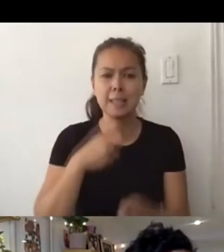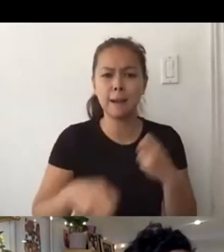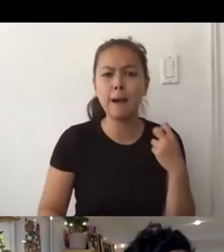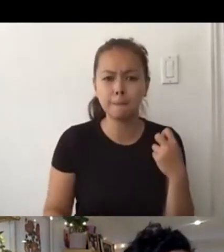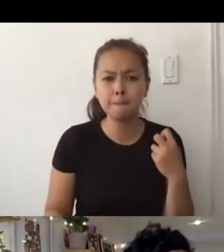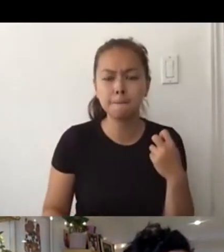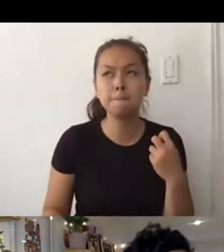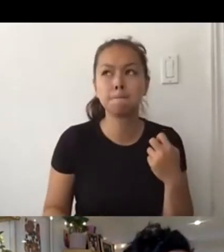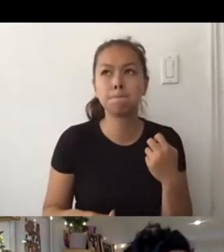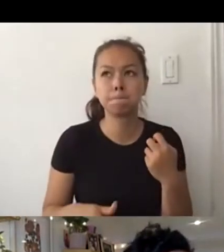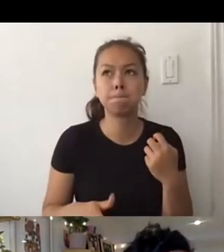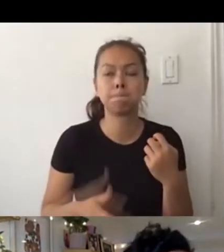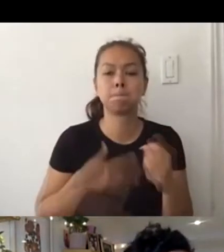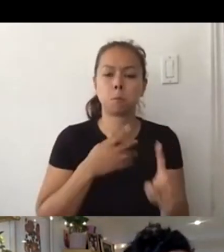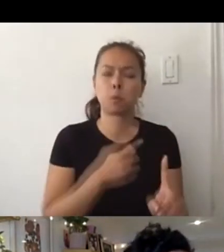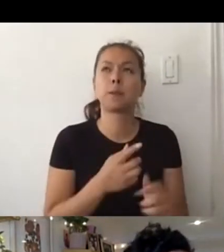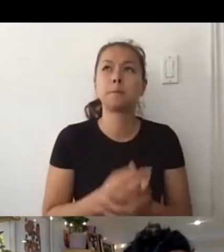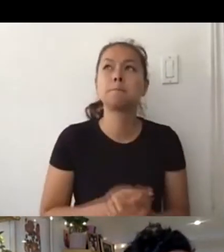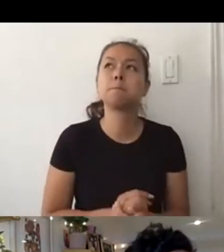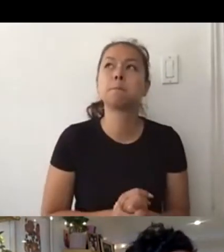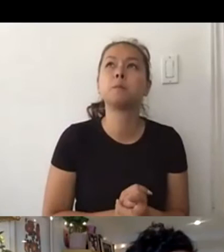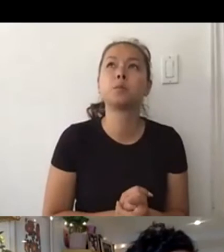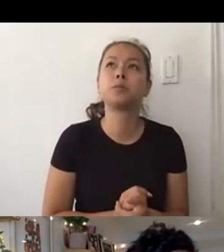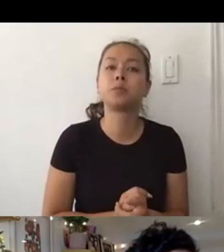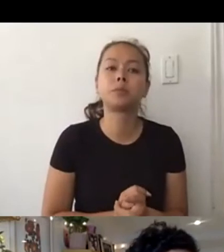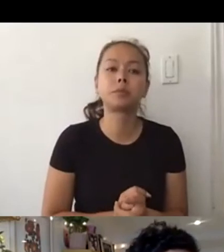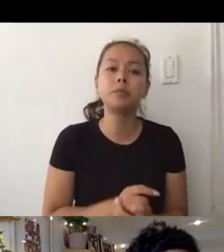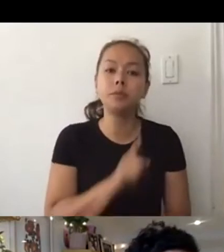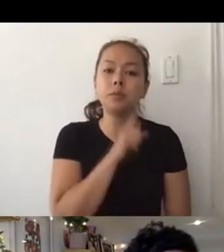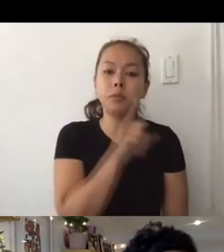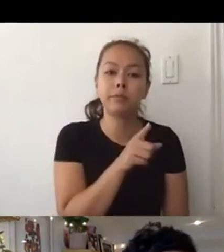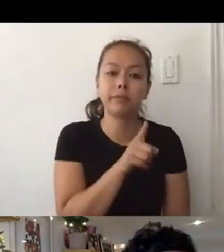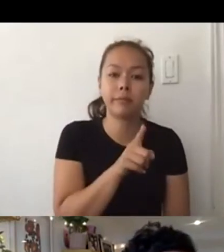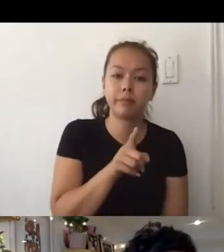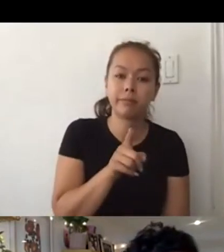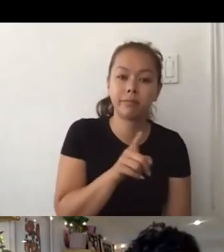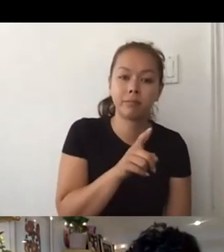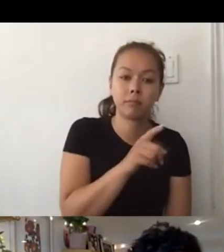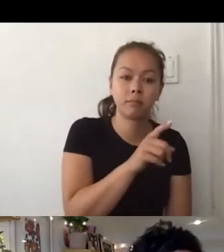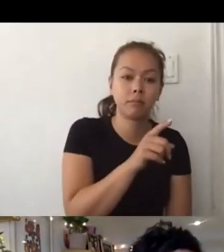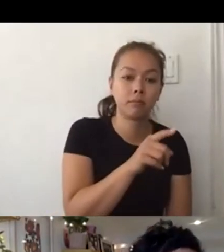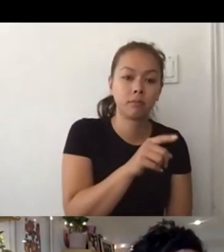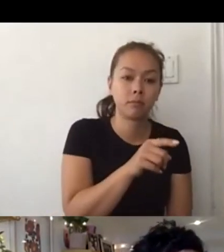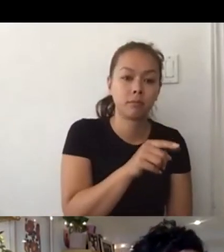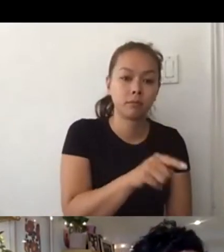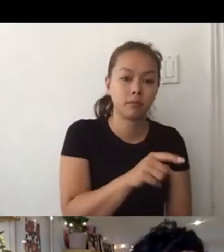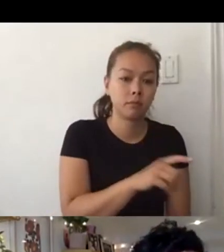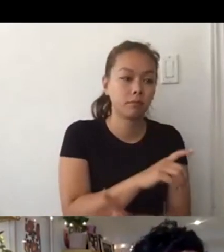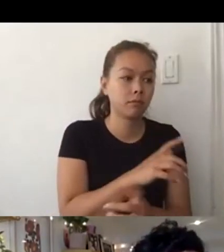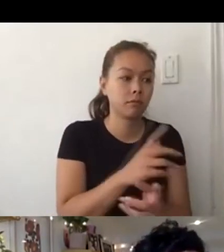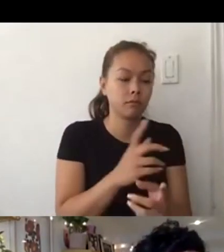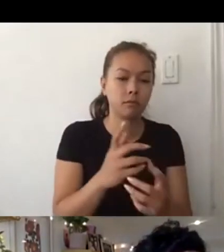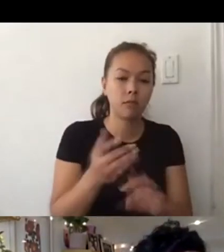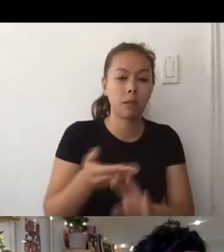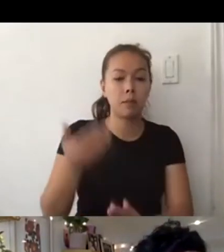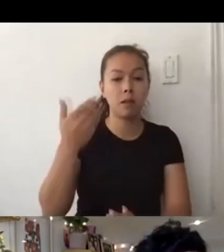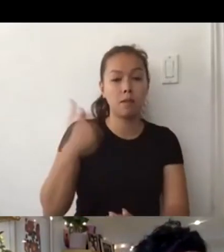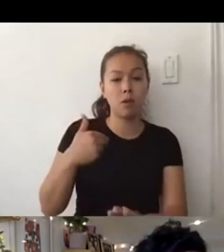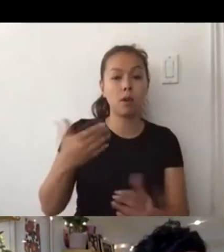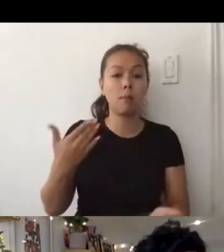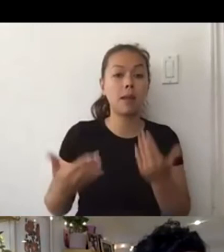it no longer looks like, you know, being bullied on the playground for having a high-pitched voice or for walking a little bit